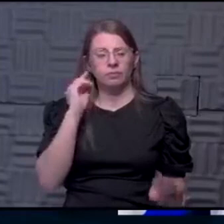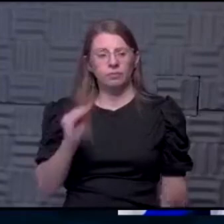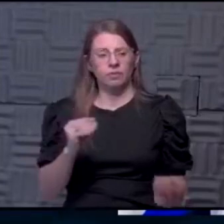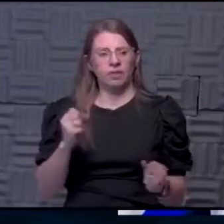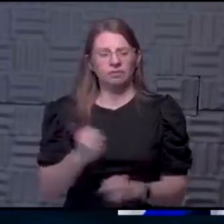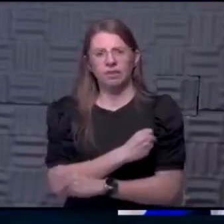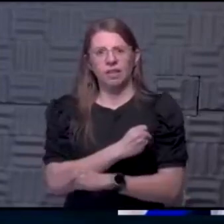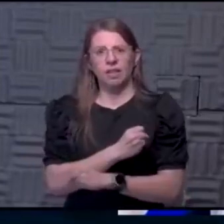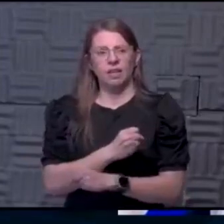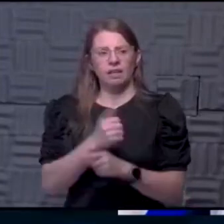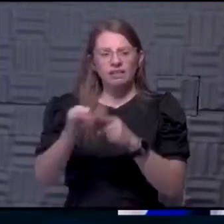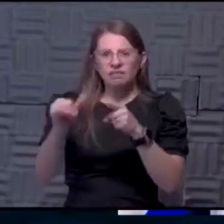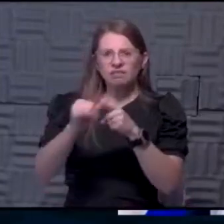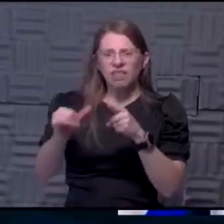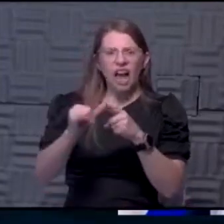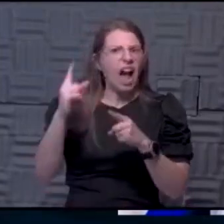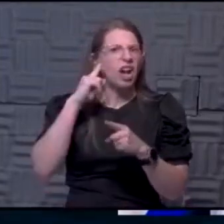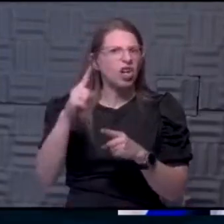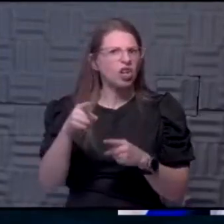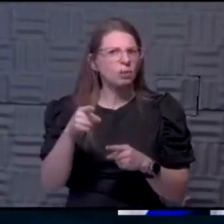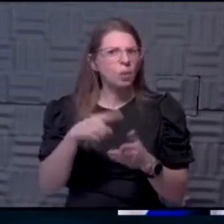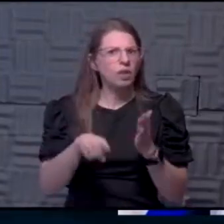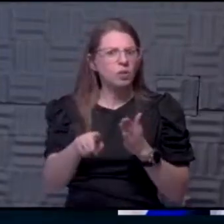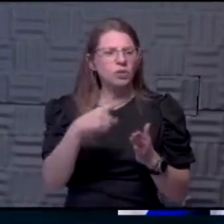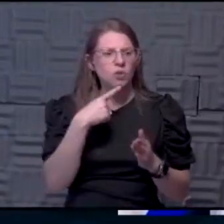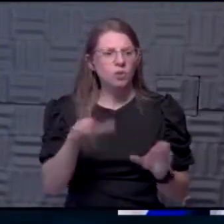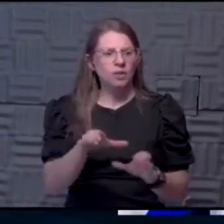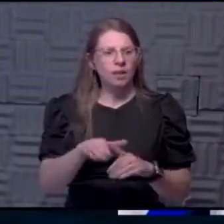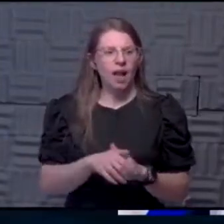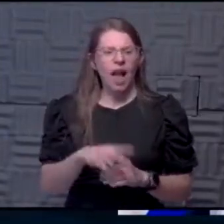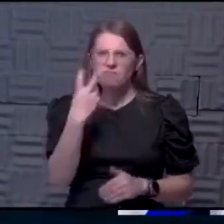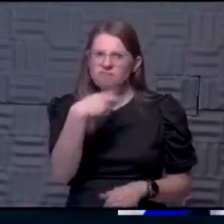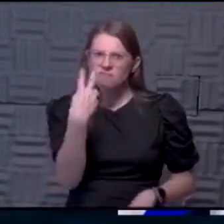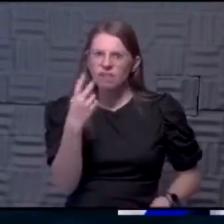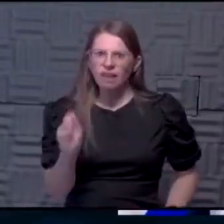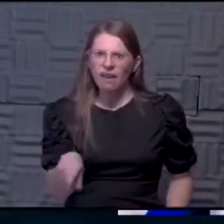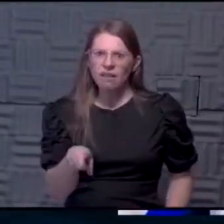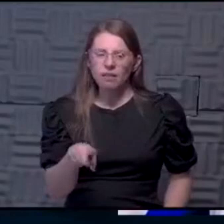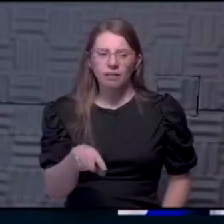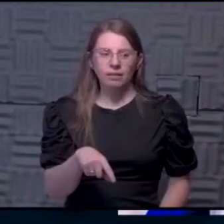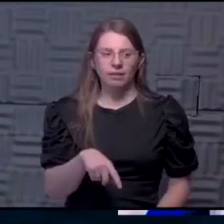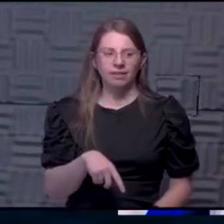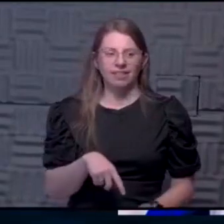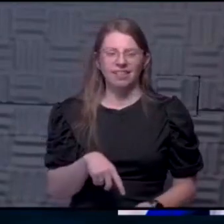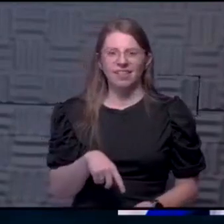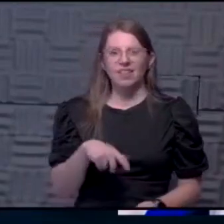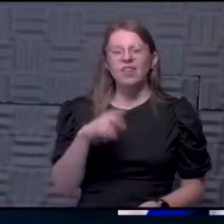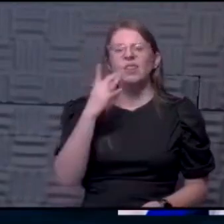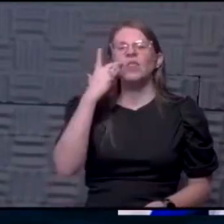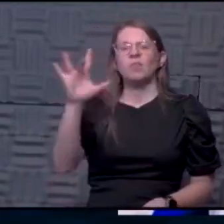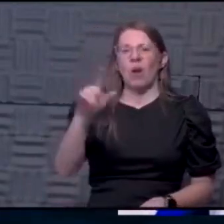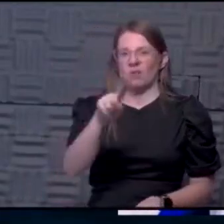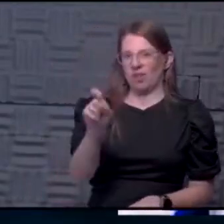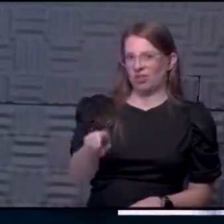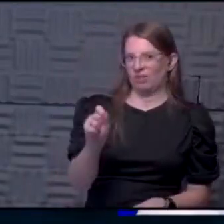You're probably cussing me out in the background. I heard what you were doing. I could lip read. That's a very smart question, Steve.